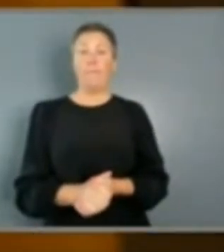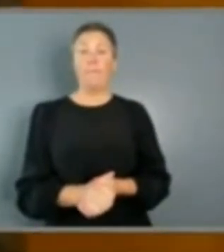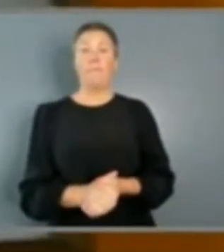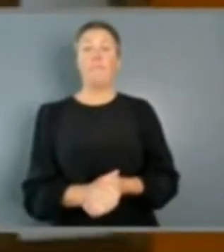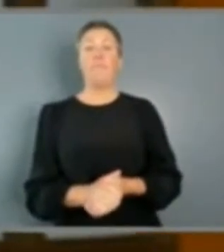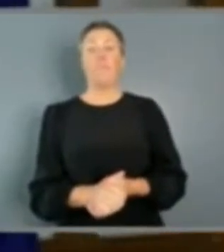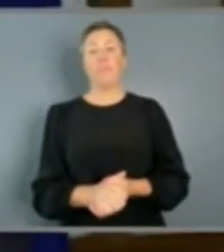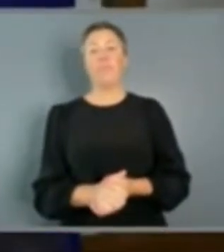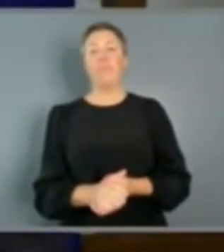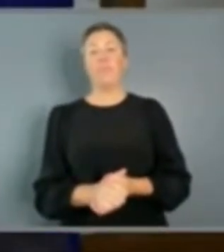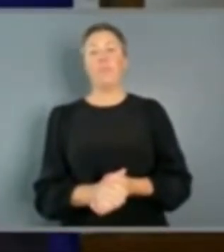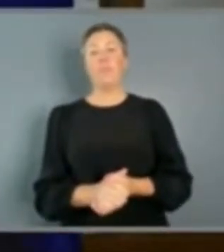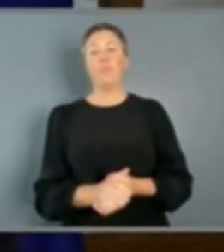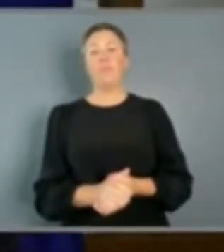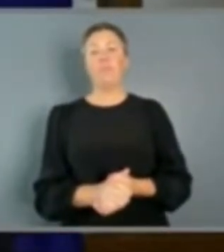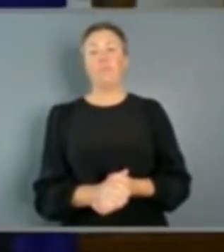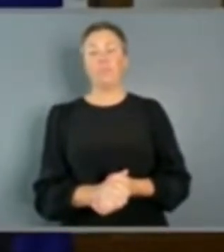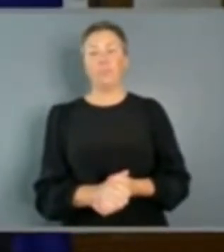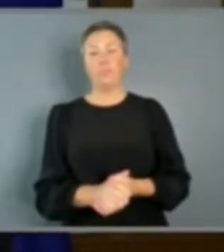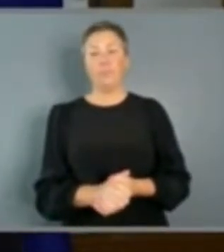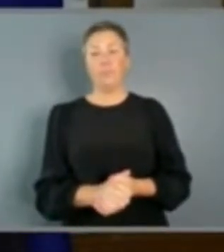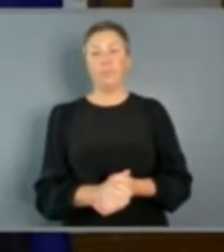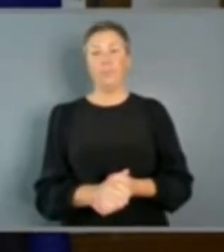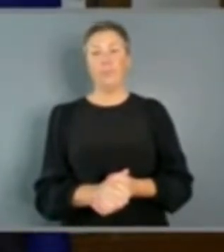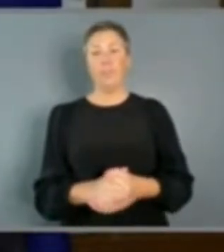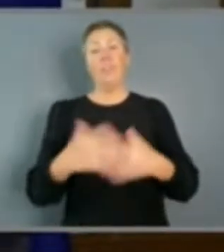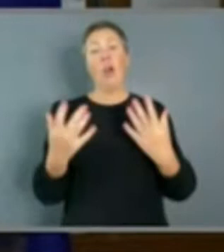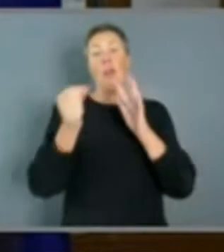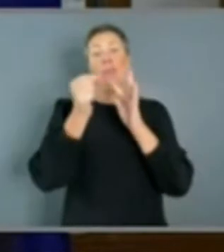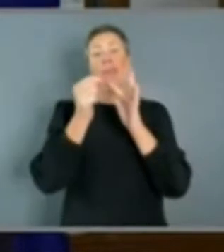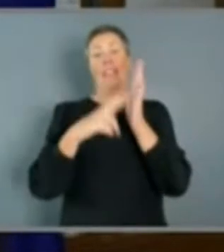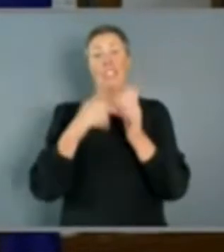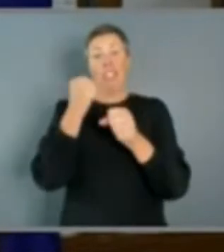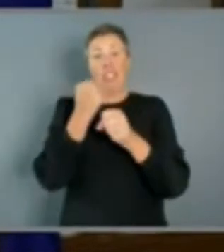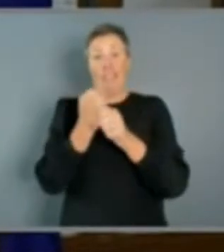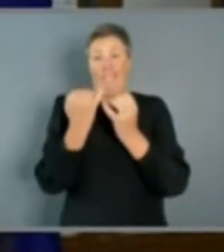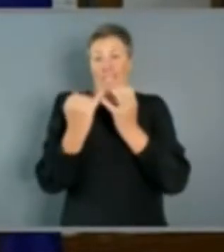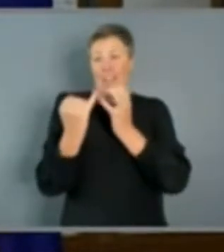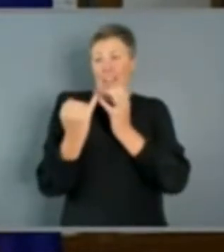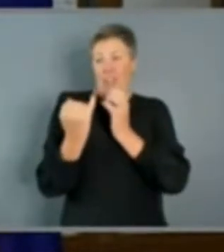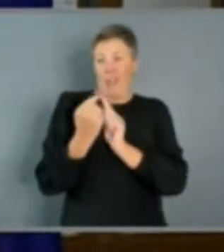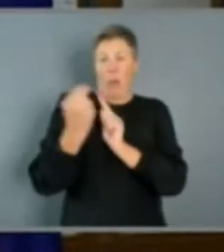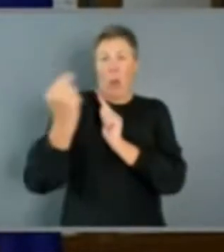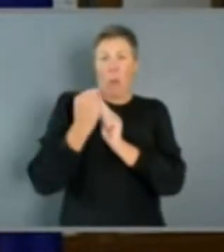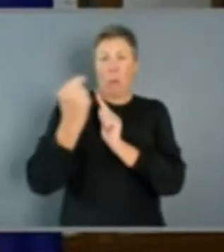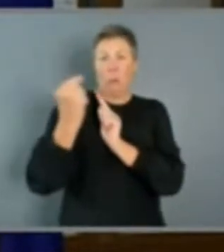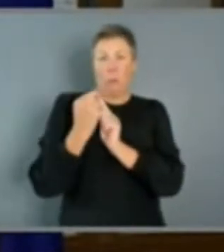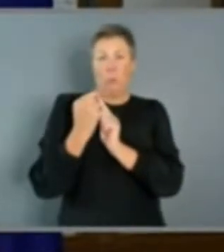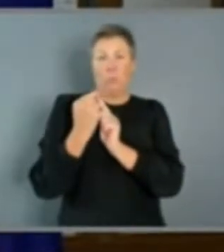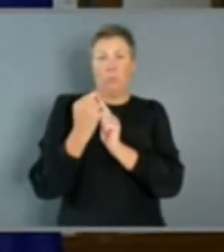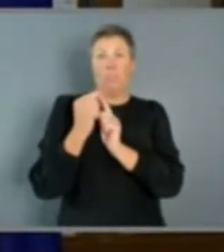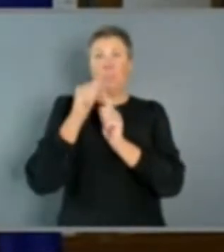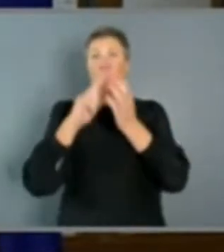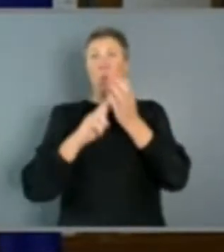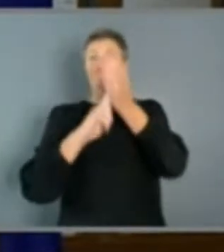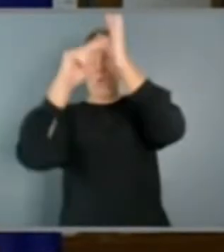So, as the PM has outlined, our near neighbour in Papua New Guinea is extremely close to the northern part of Australia. So from